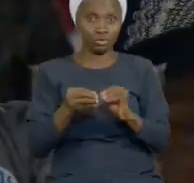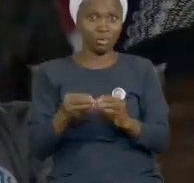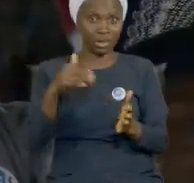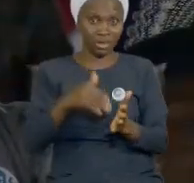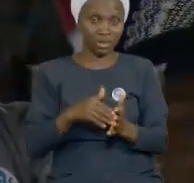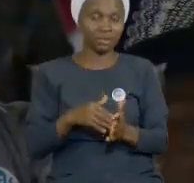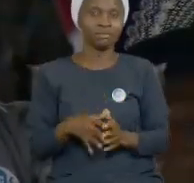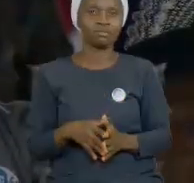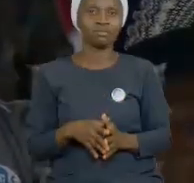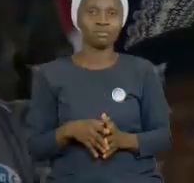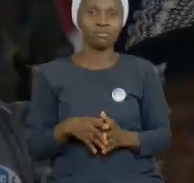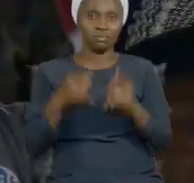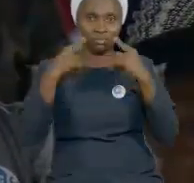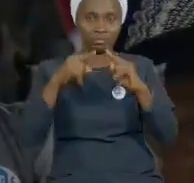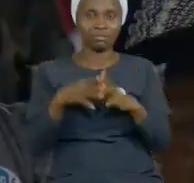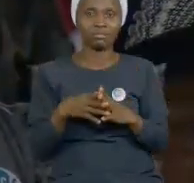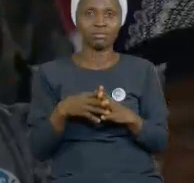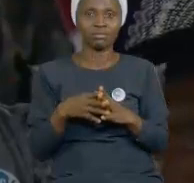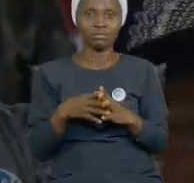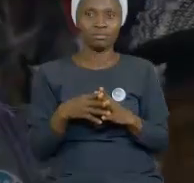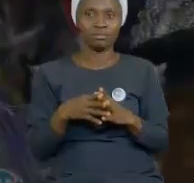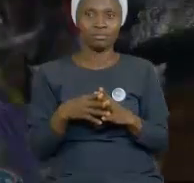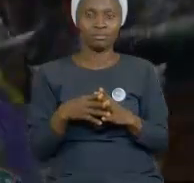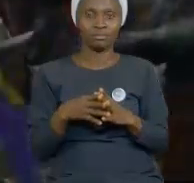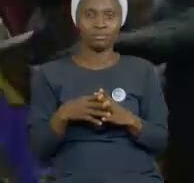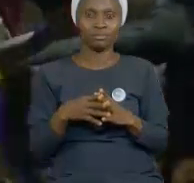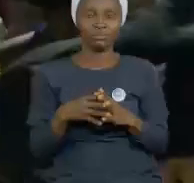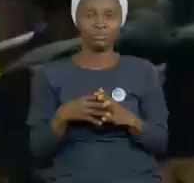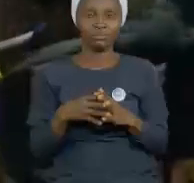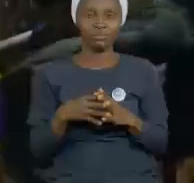So you can go and join this number to receive counseling.